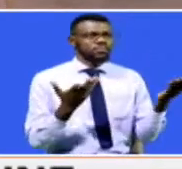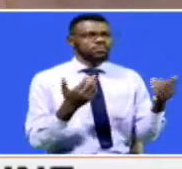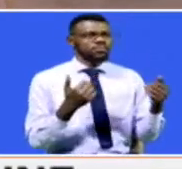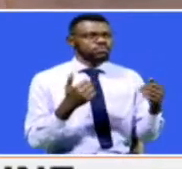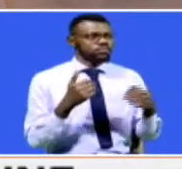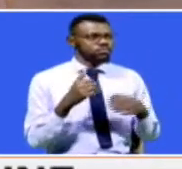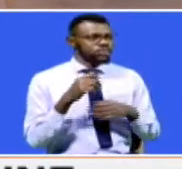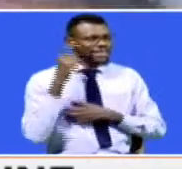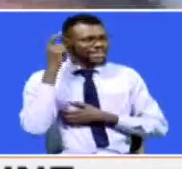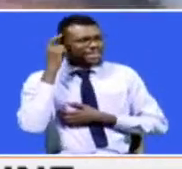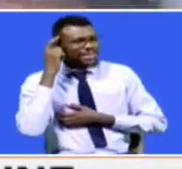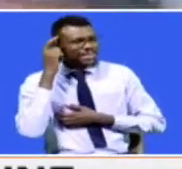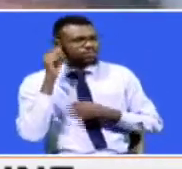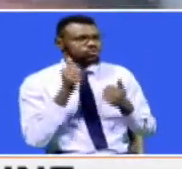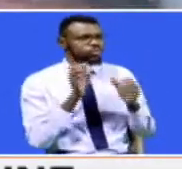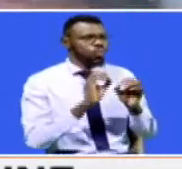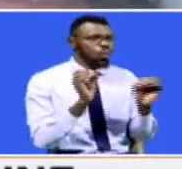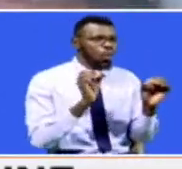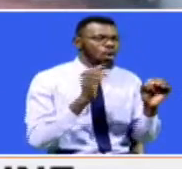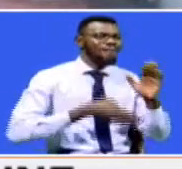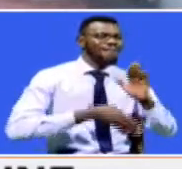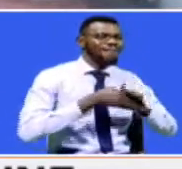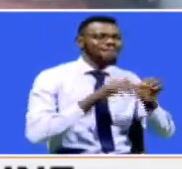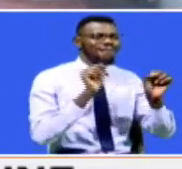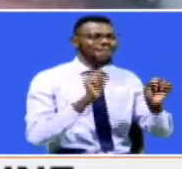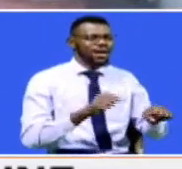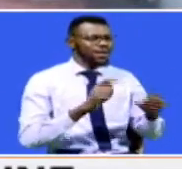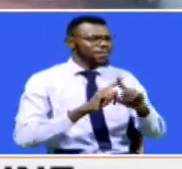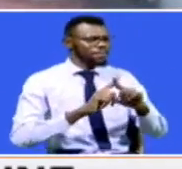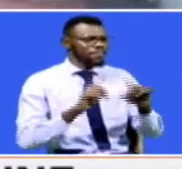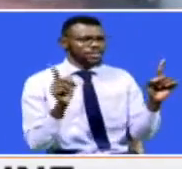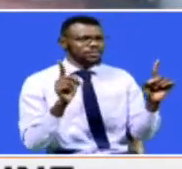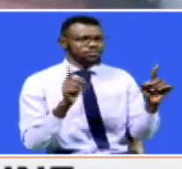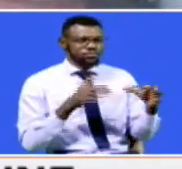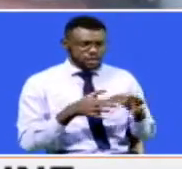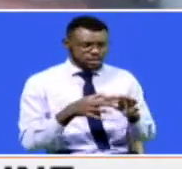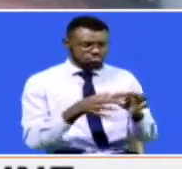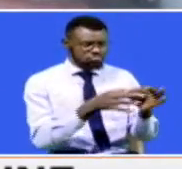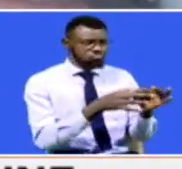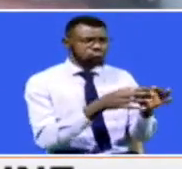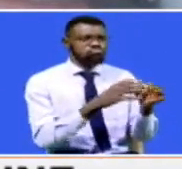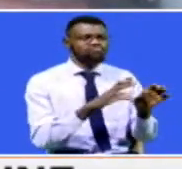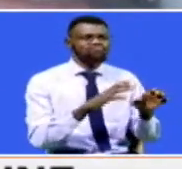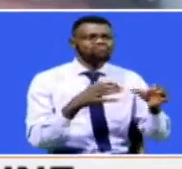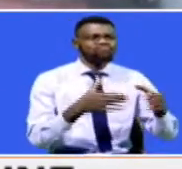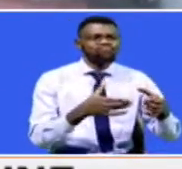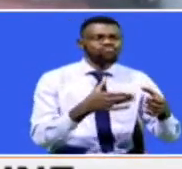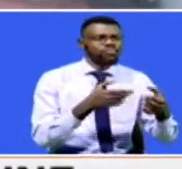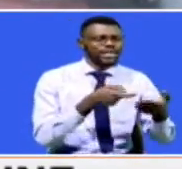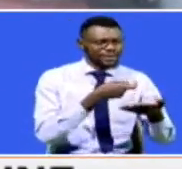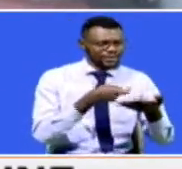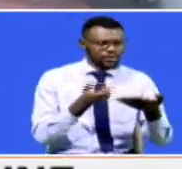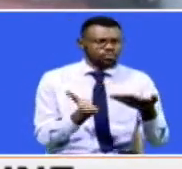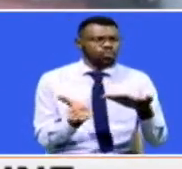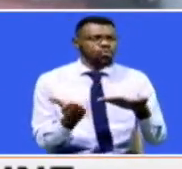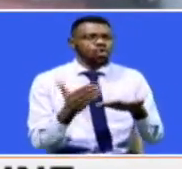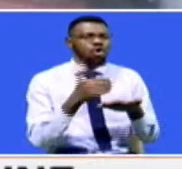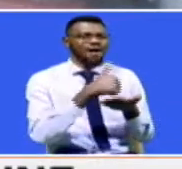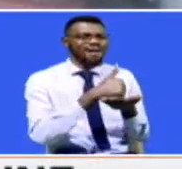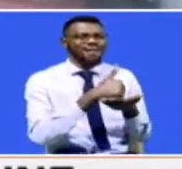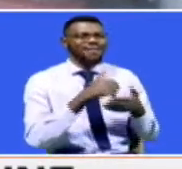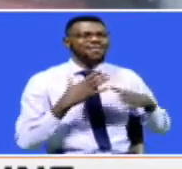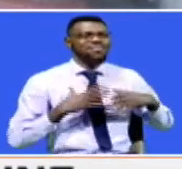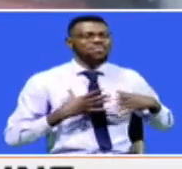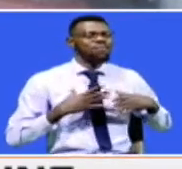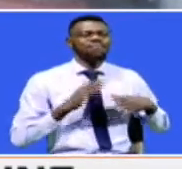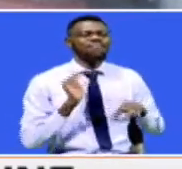angle when it comes to impeachment. But in terms of the route taken by the Azimio collection of signatures, those who are asking